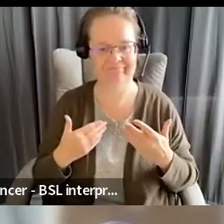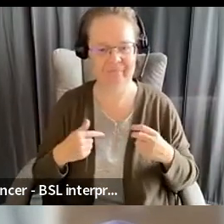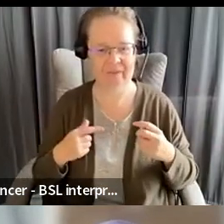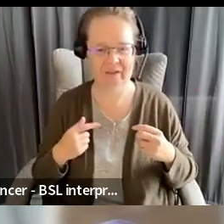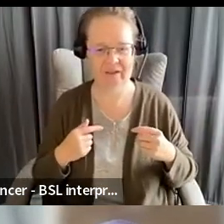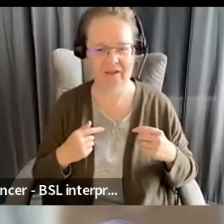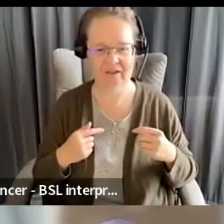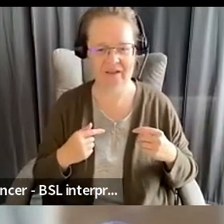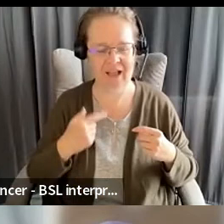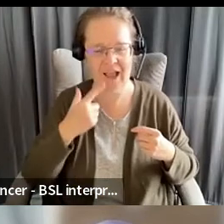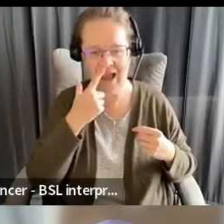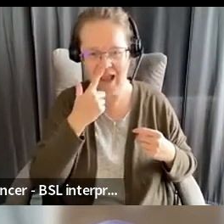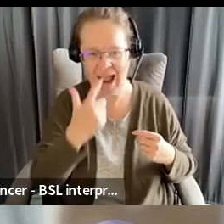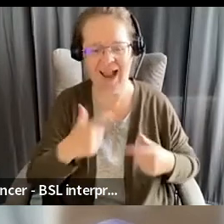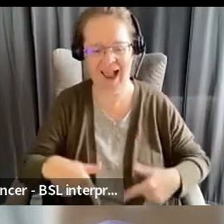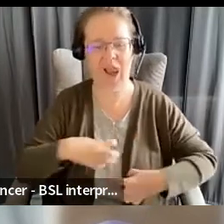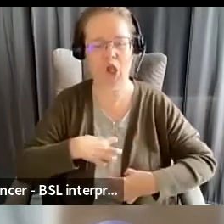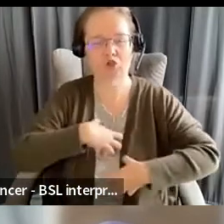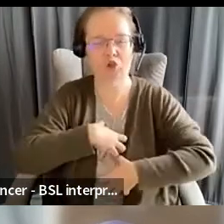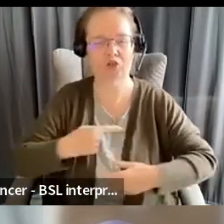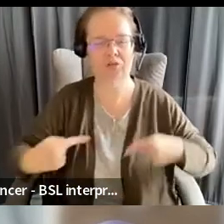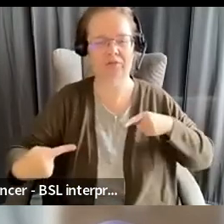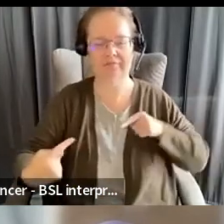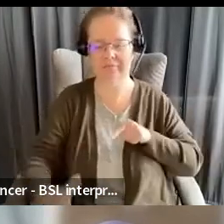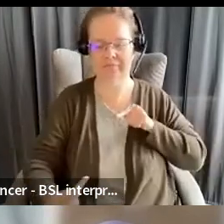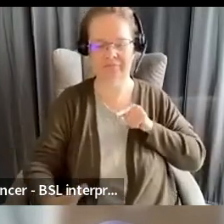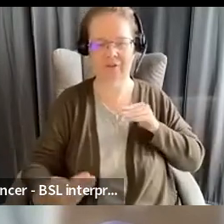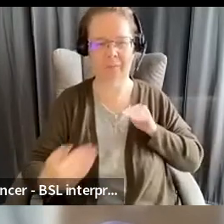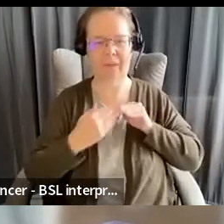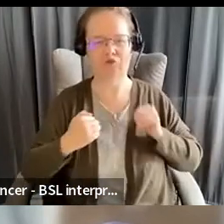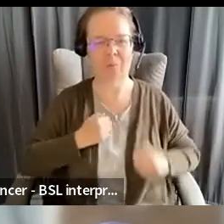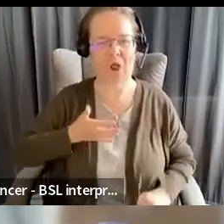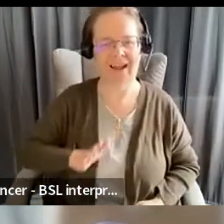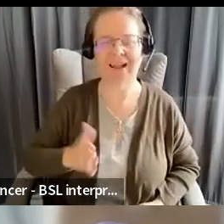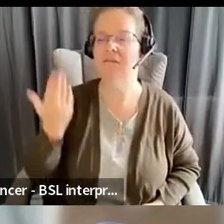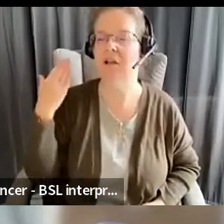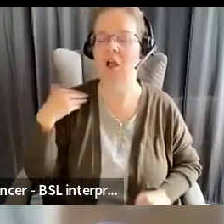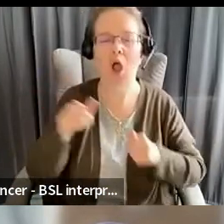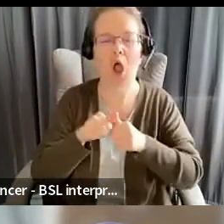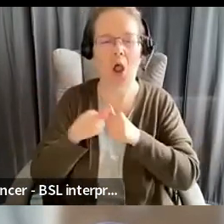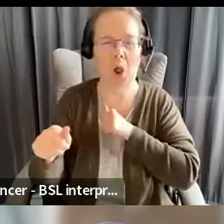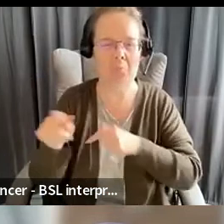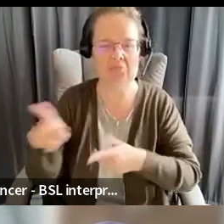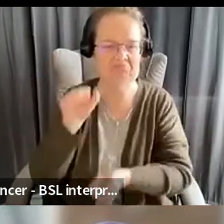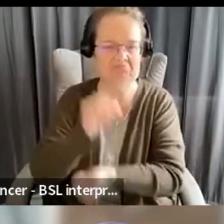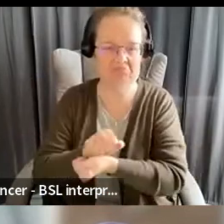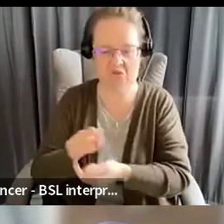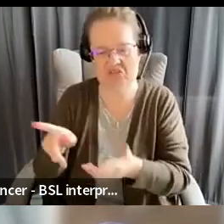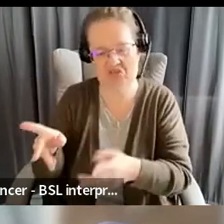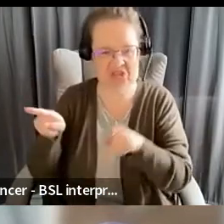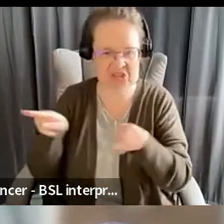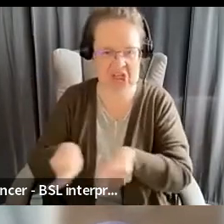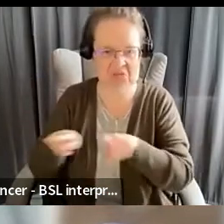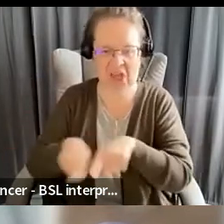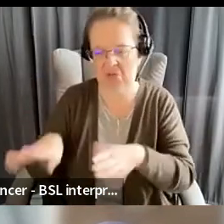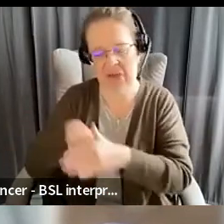it's just adjusting to your needs, really. In the past, companies have been very regimented about just being in the office